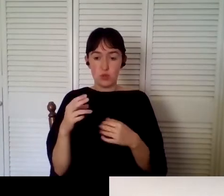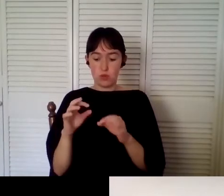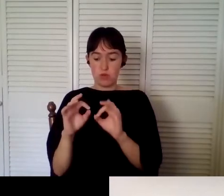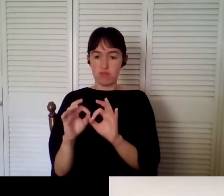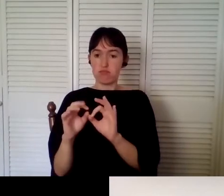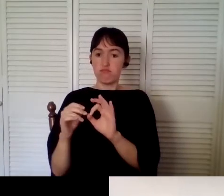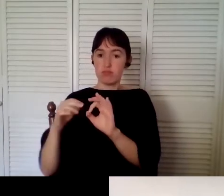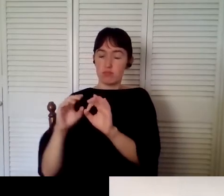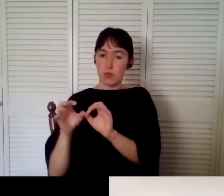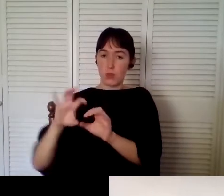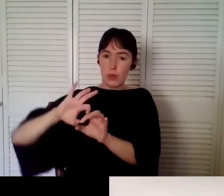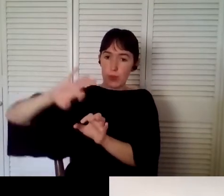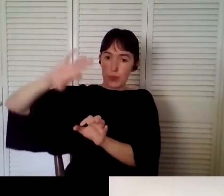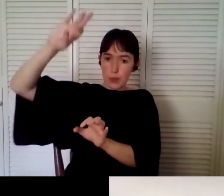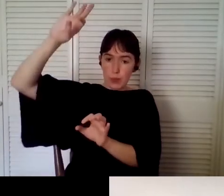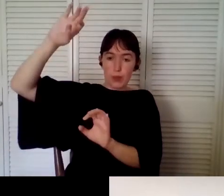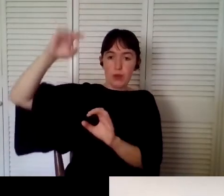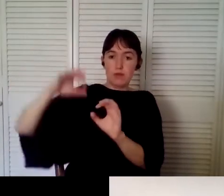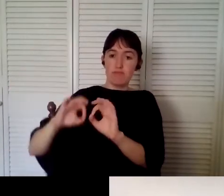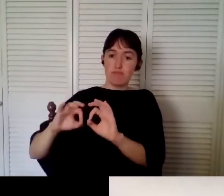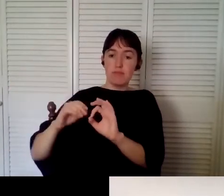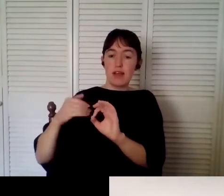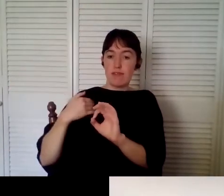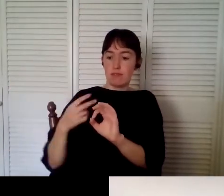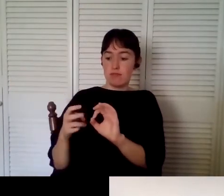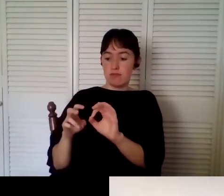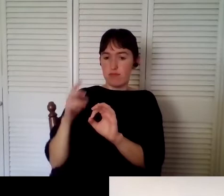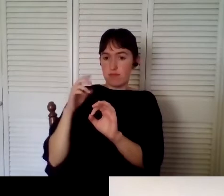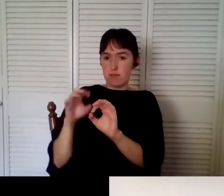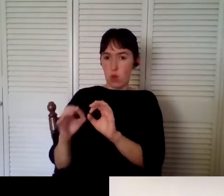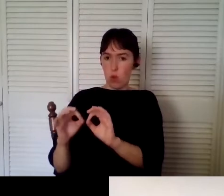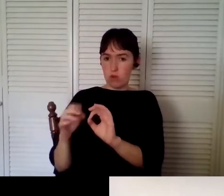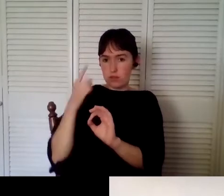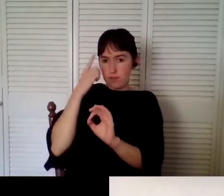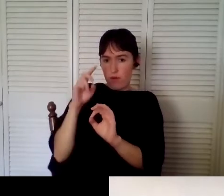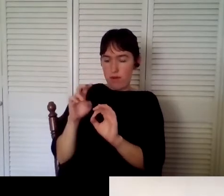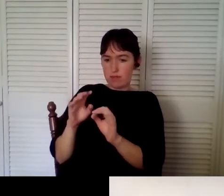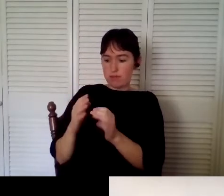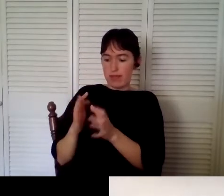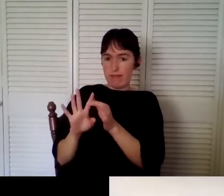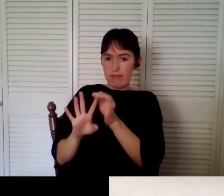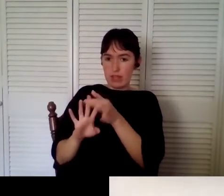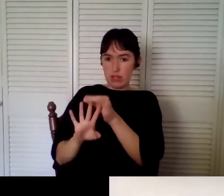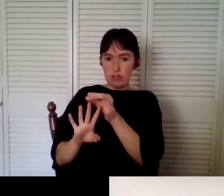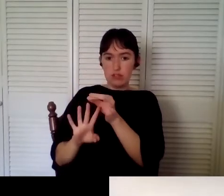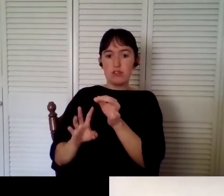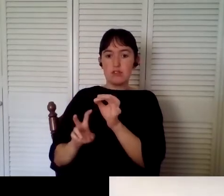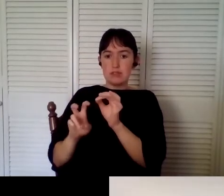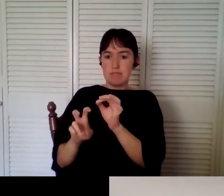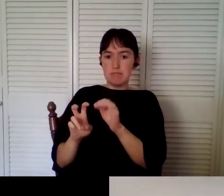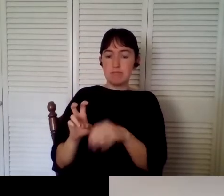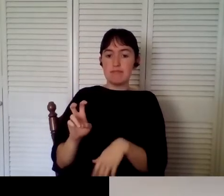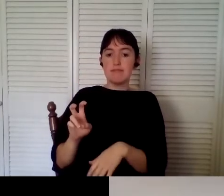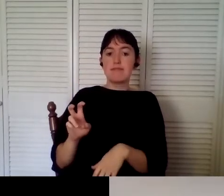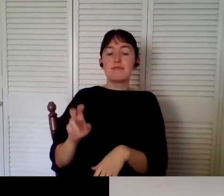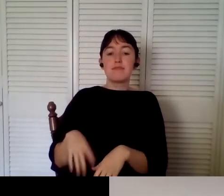Hemisphere, particularly in the American Southwest and Central America, Mexico and Central America. However,